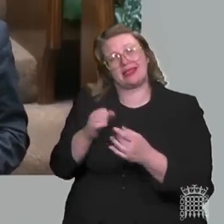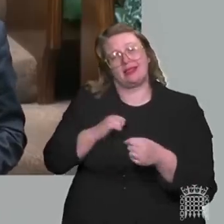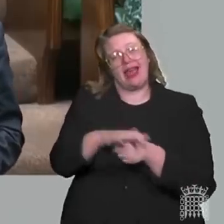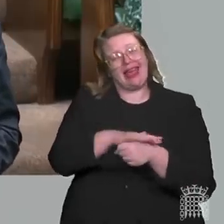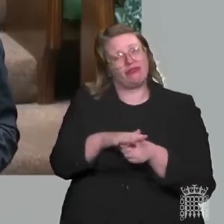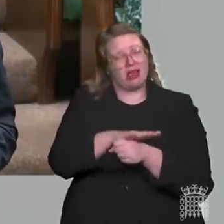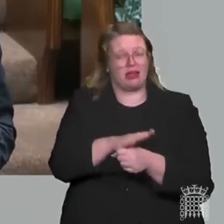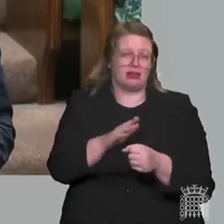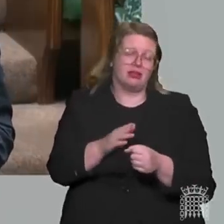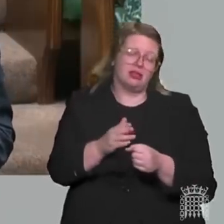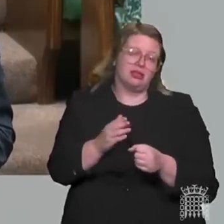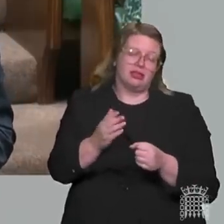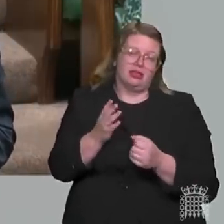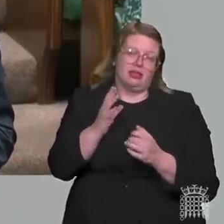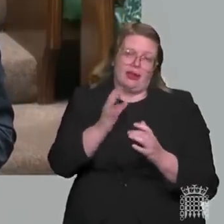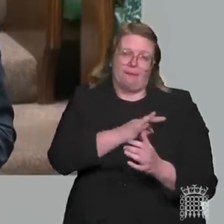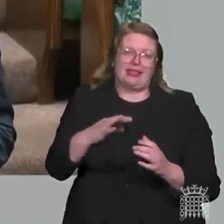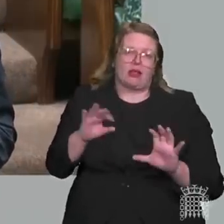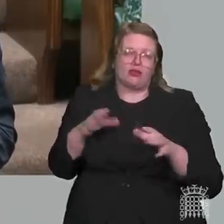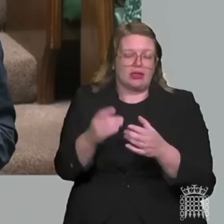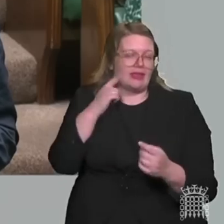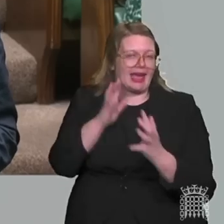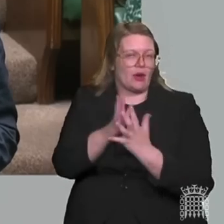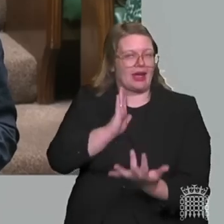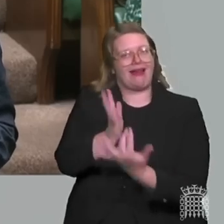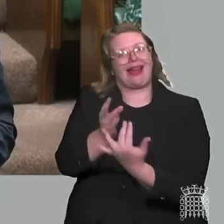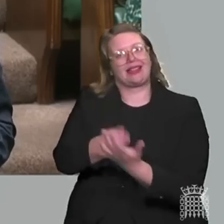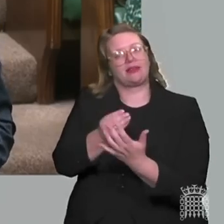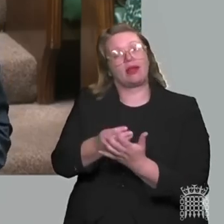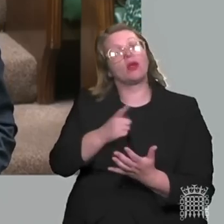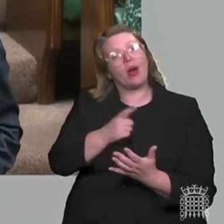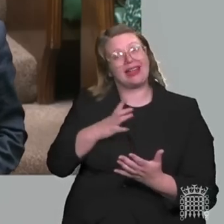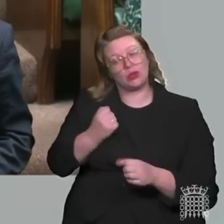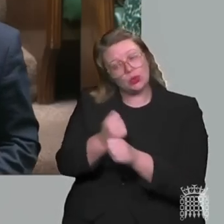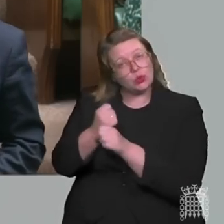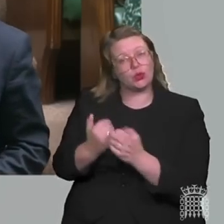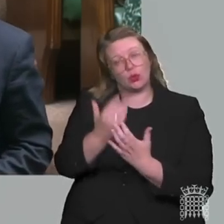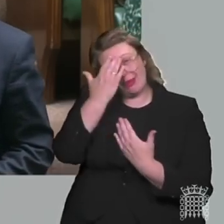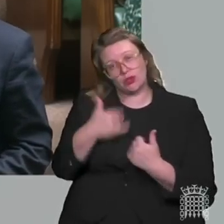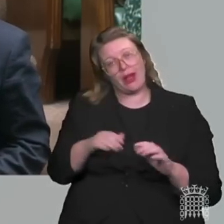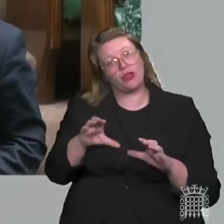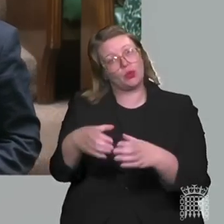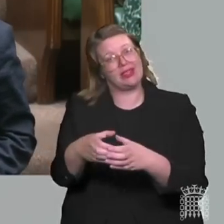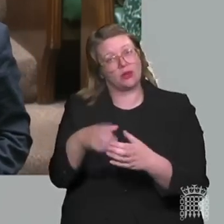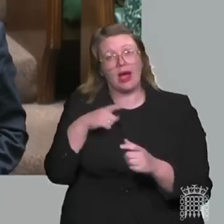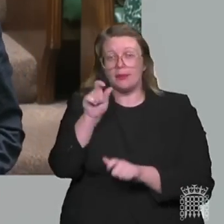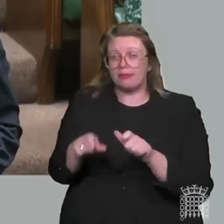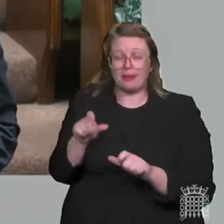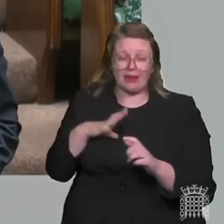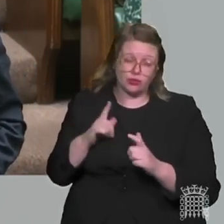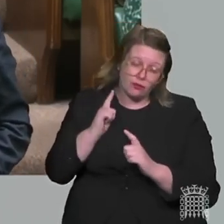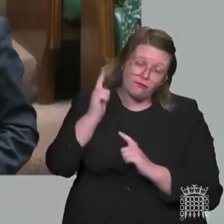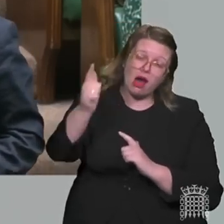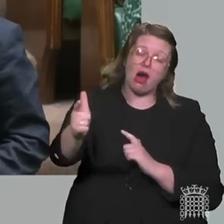some common sense and find a way to release the cash to get this mental health unit built so my constituents don't have to travel miles